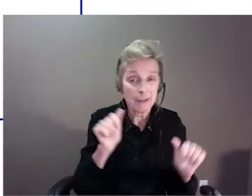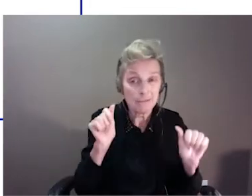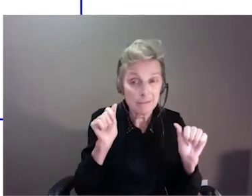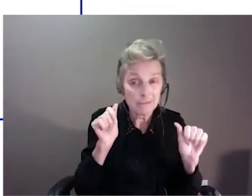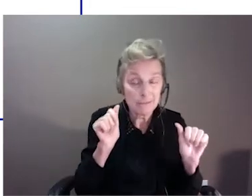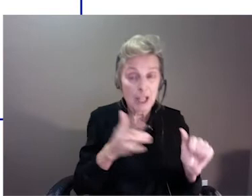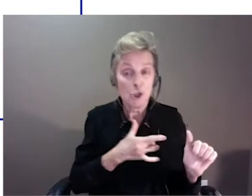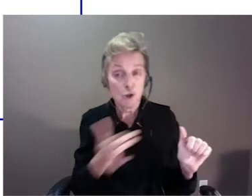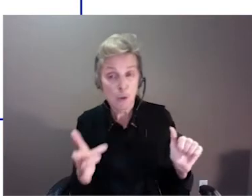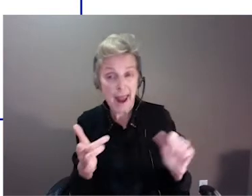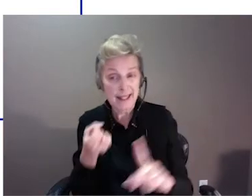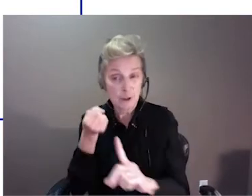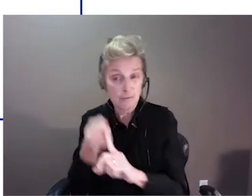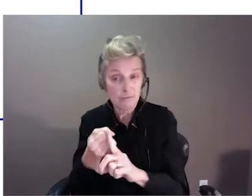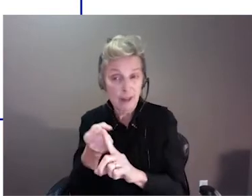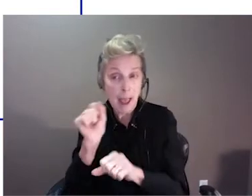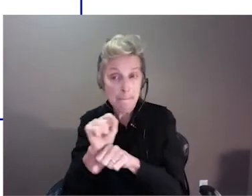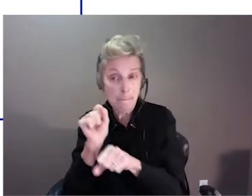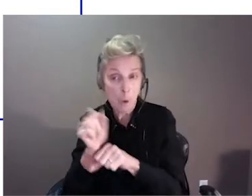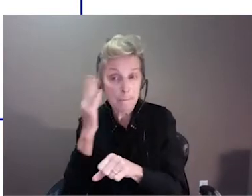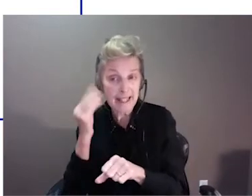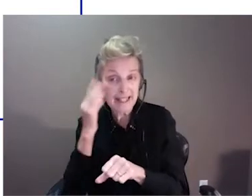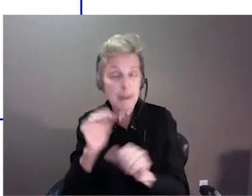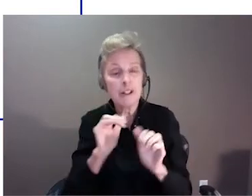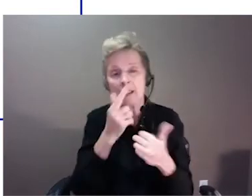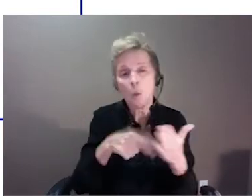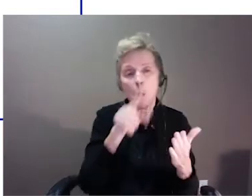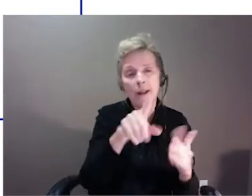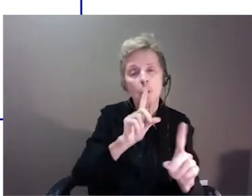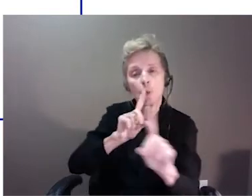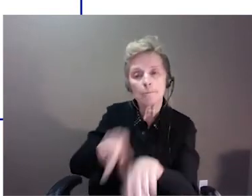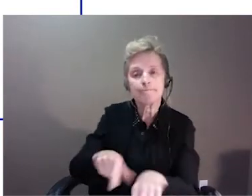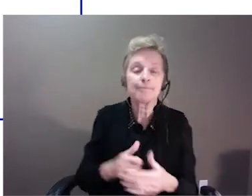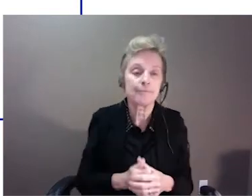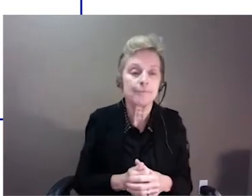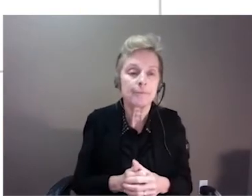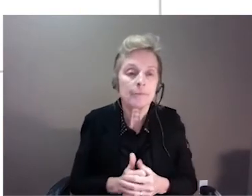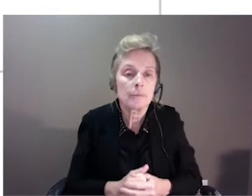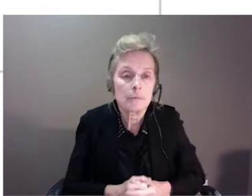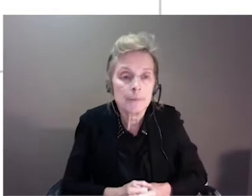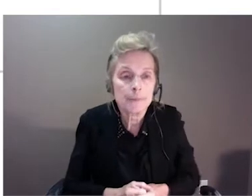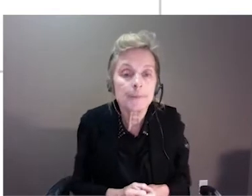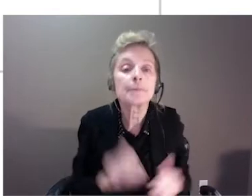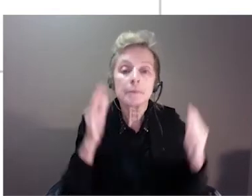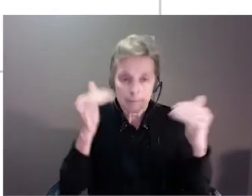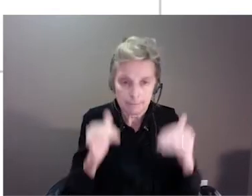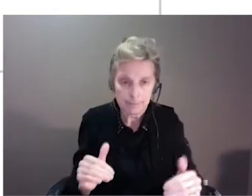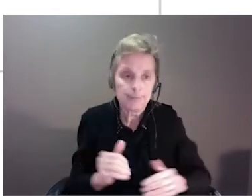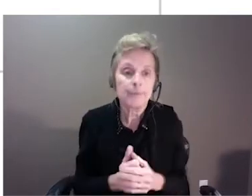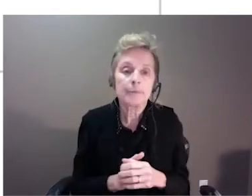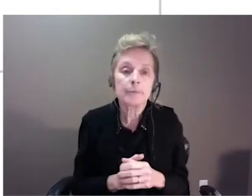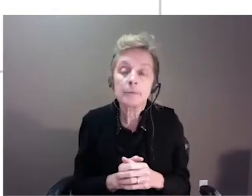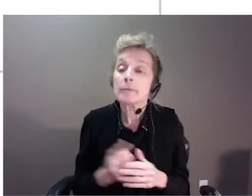trends on employment experiences in the future of work. Next slide, please. We